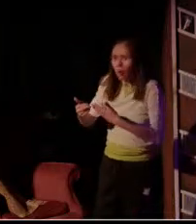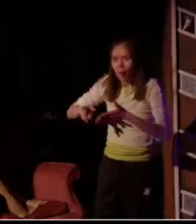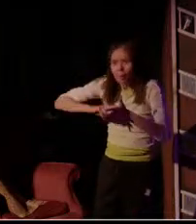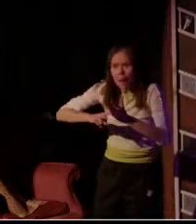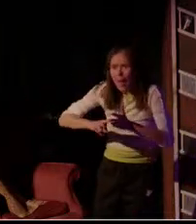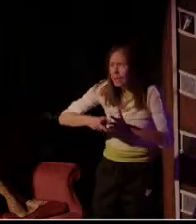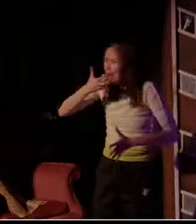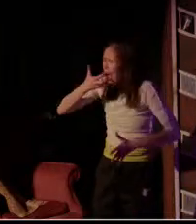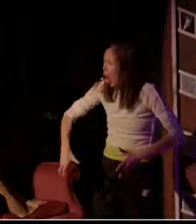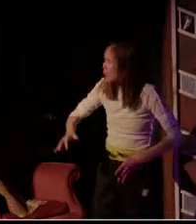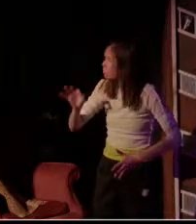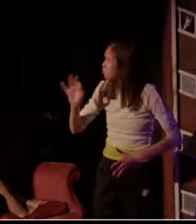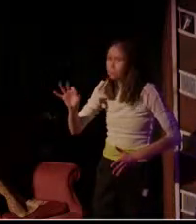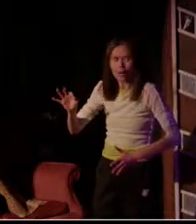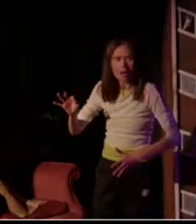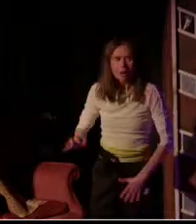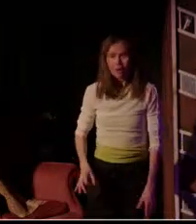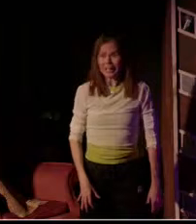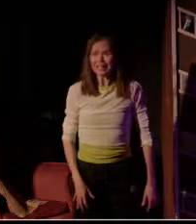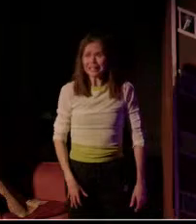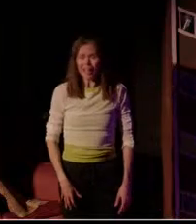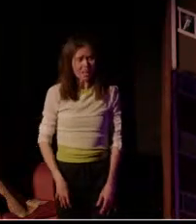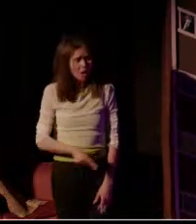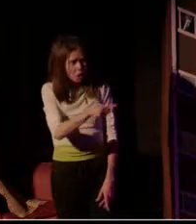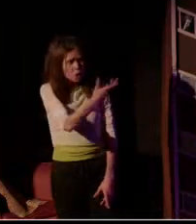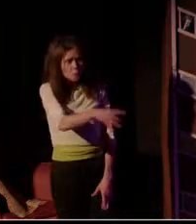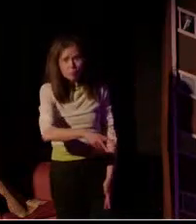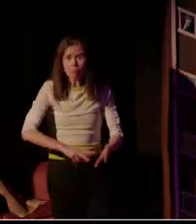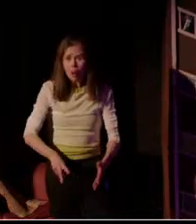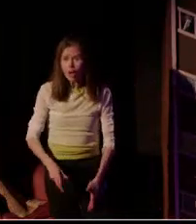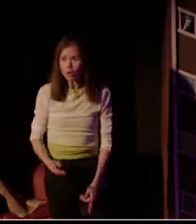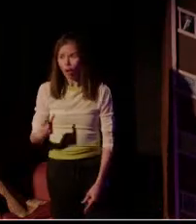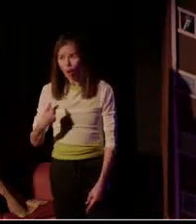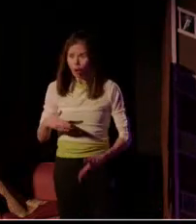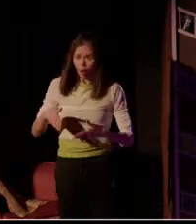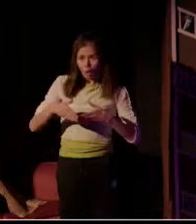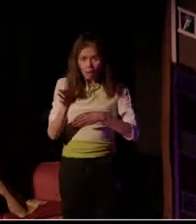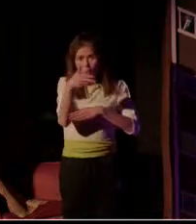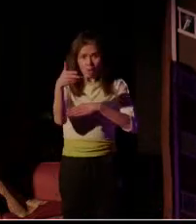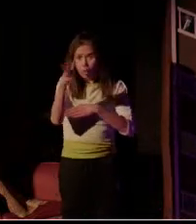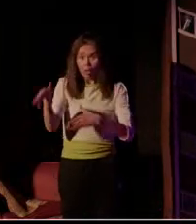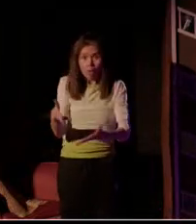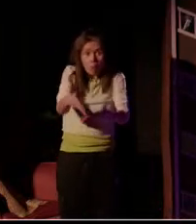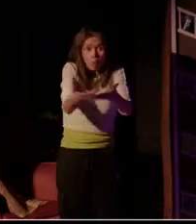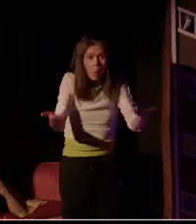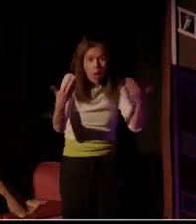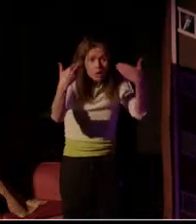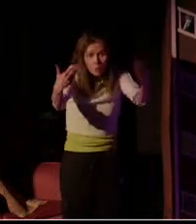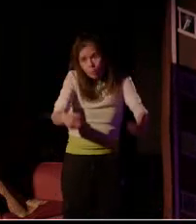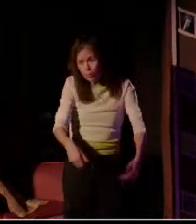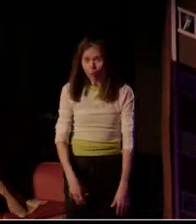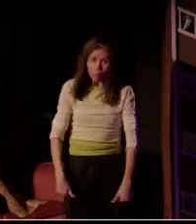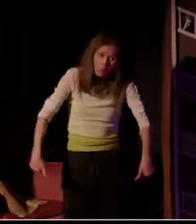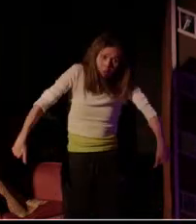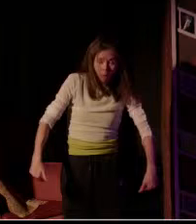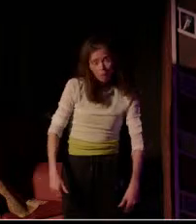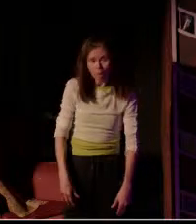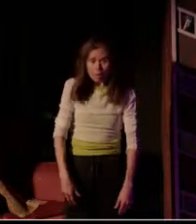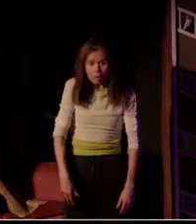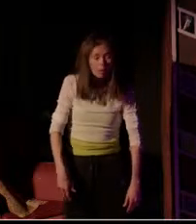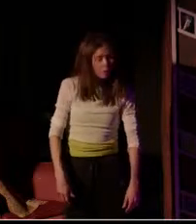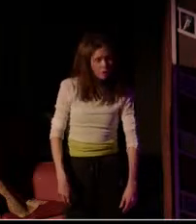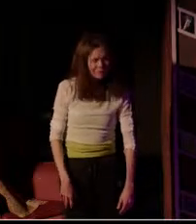mean, it's a better plan than launching yourself towards unknown shores,